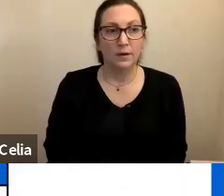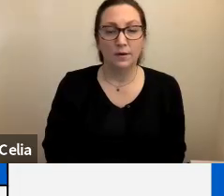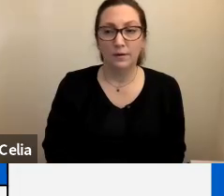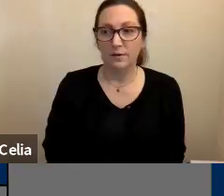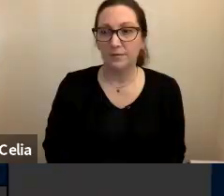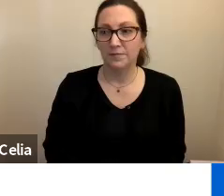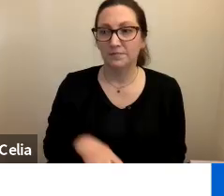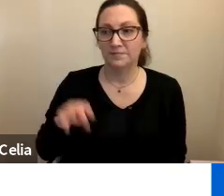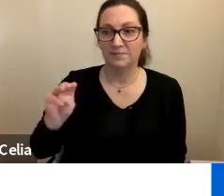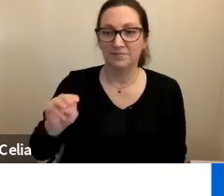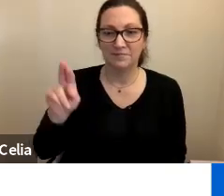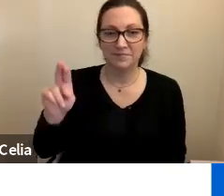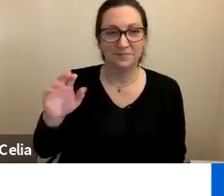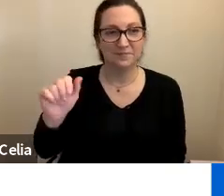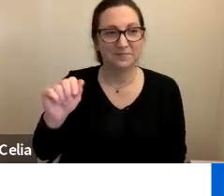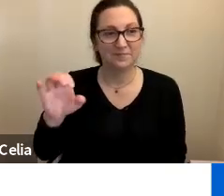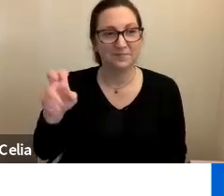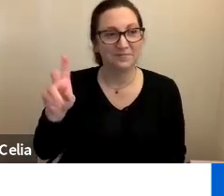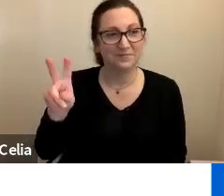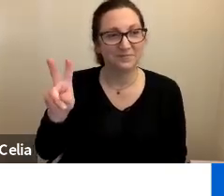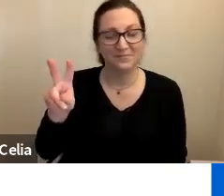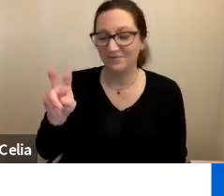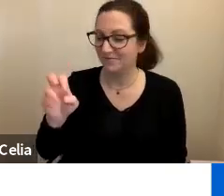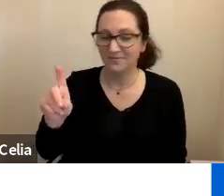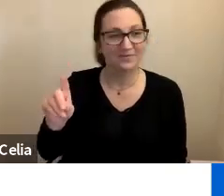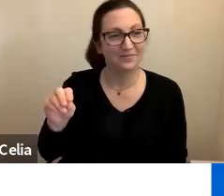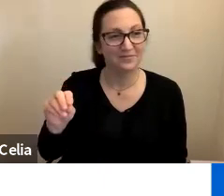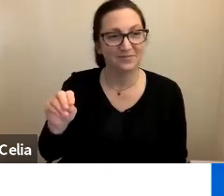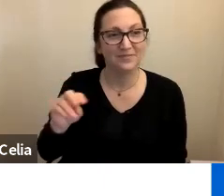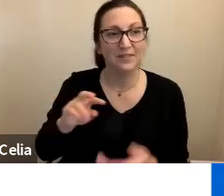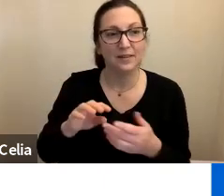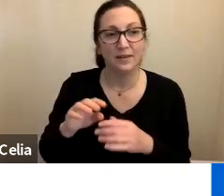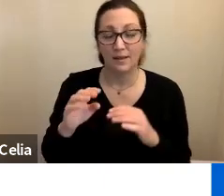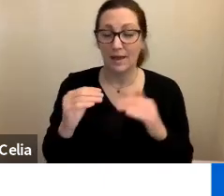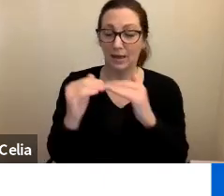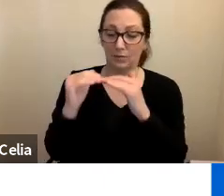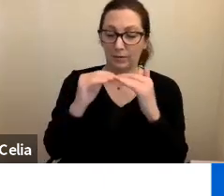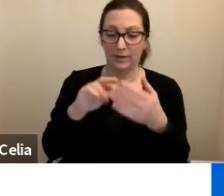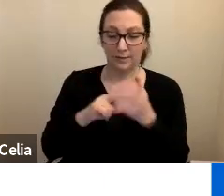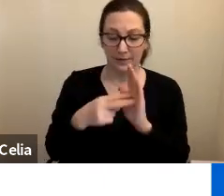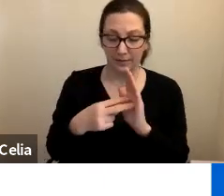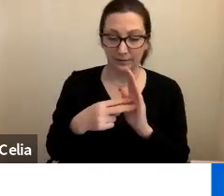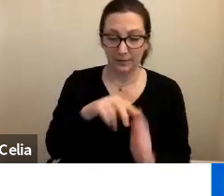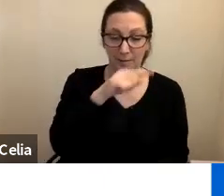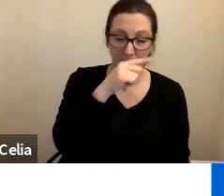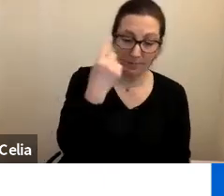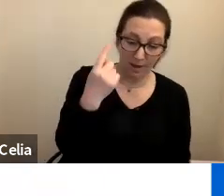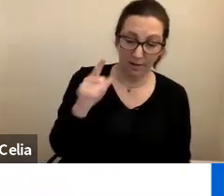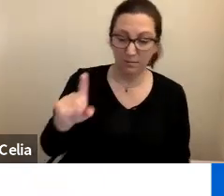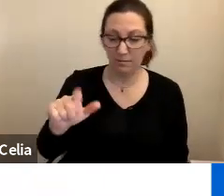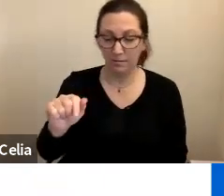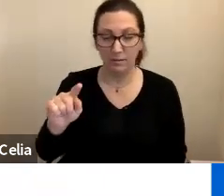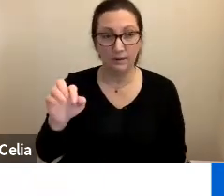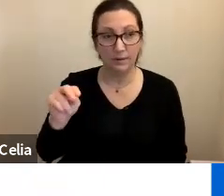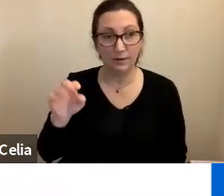In other words, perhaps equity means making sure that Black and Latino families